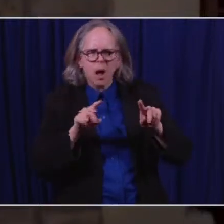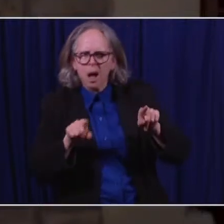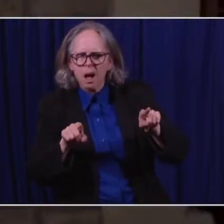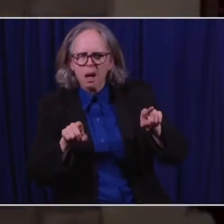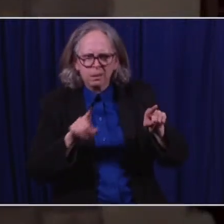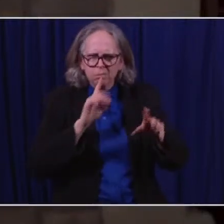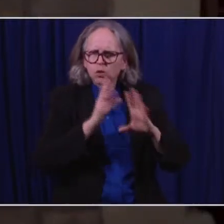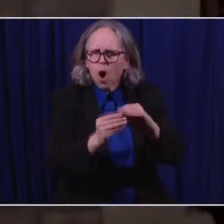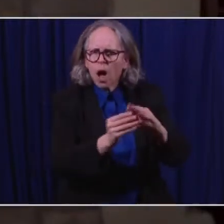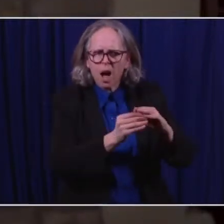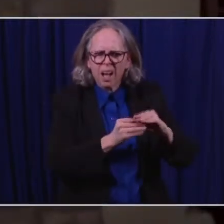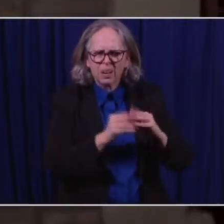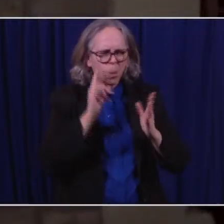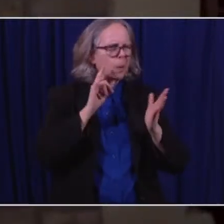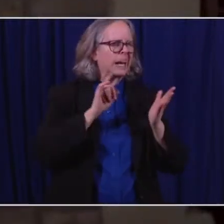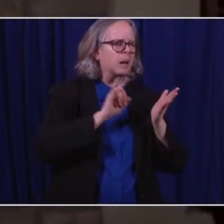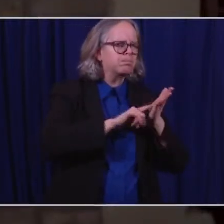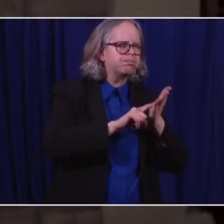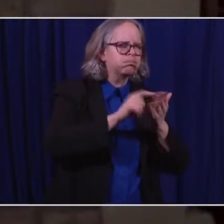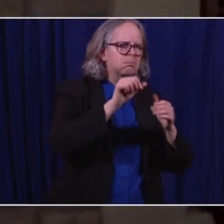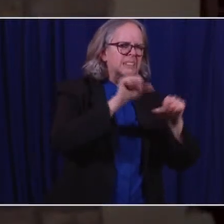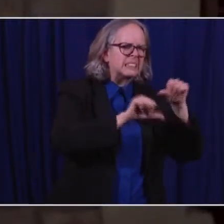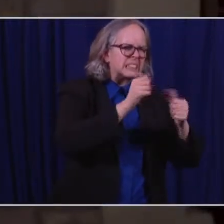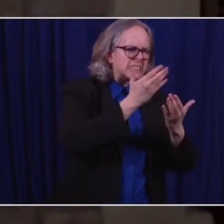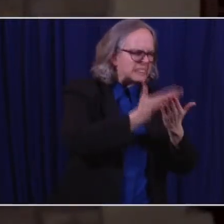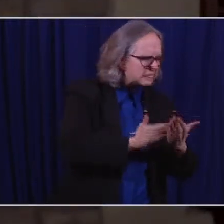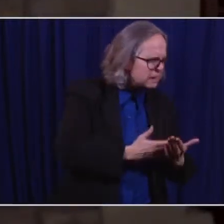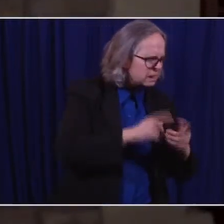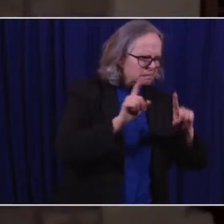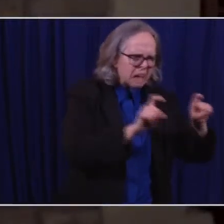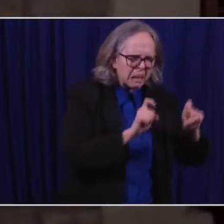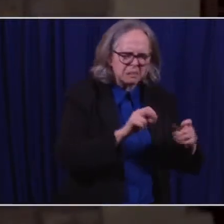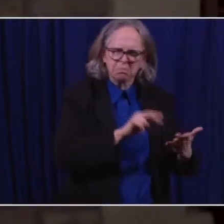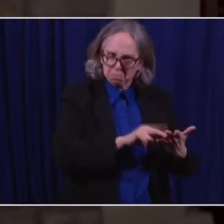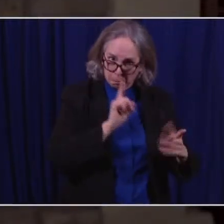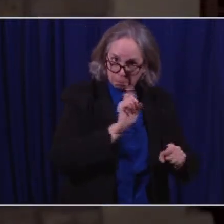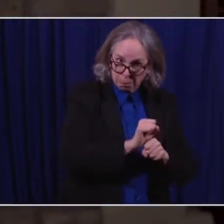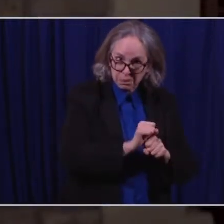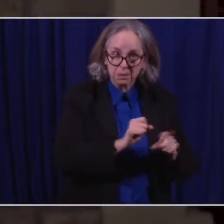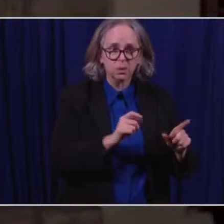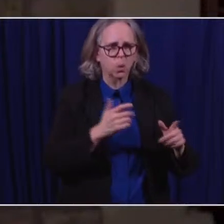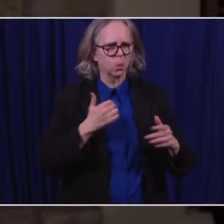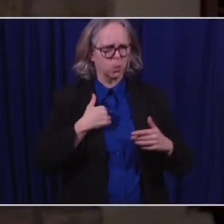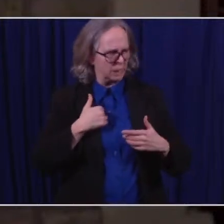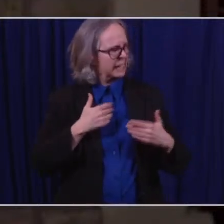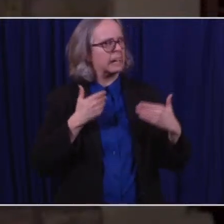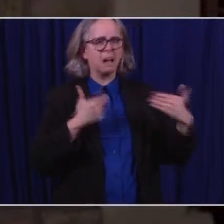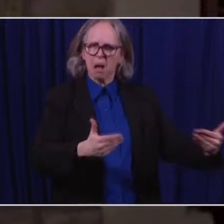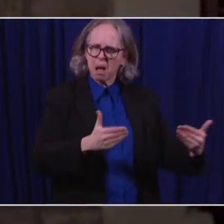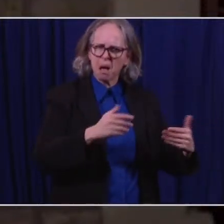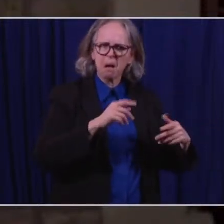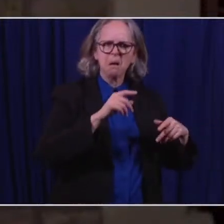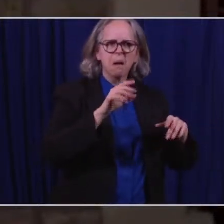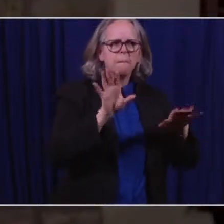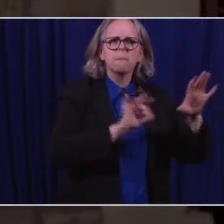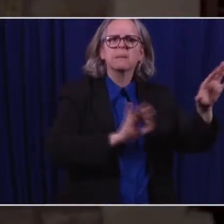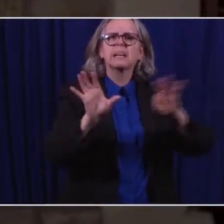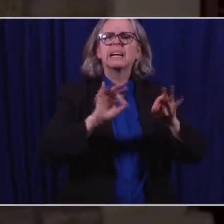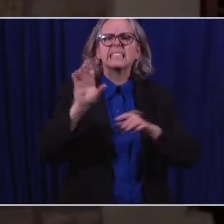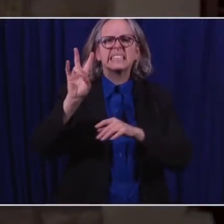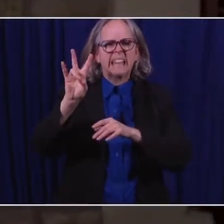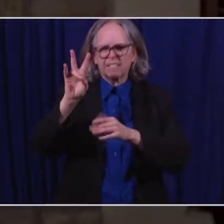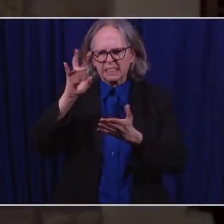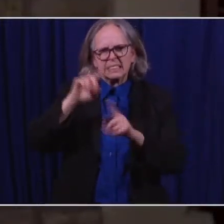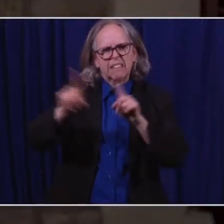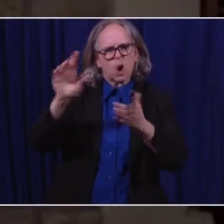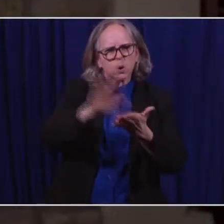need to do some tests. And so we had, I think, 7 schools spread around the state who